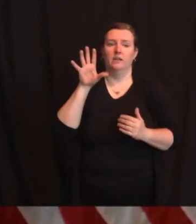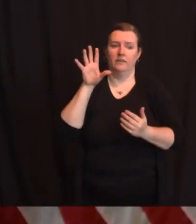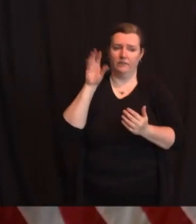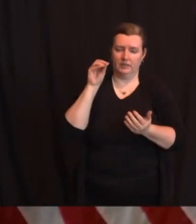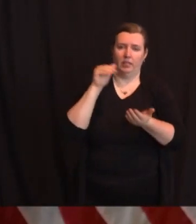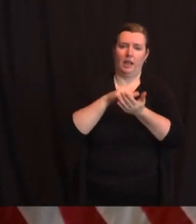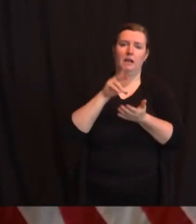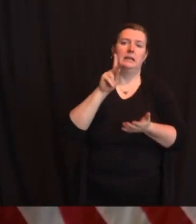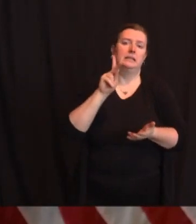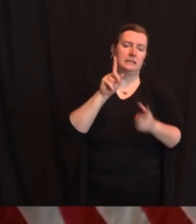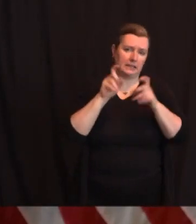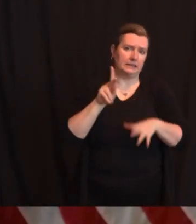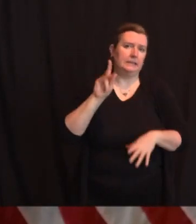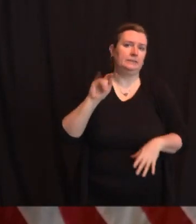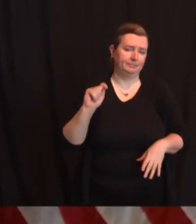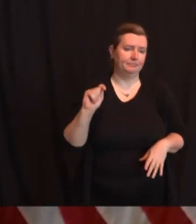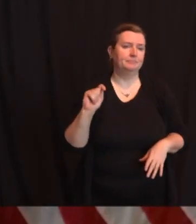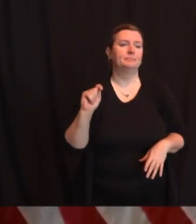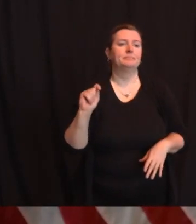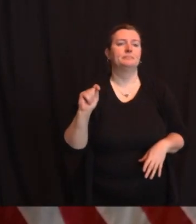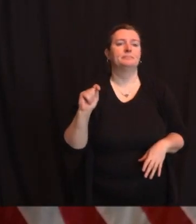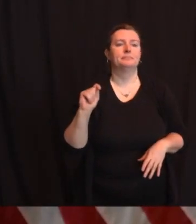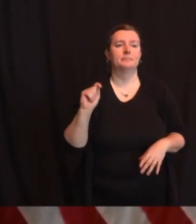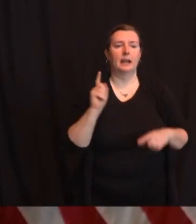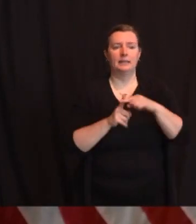5X will help satisfy that supply.